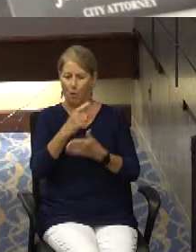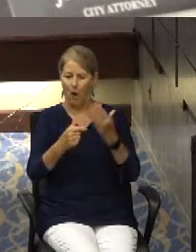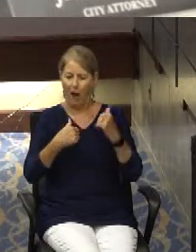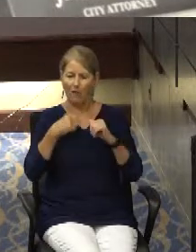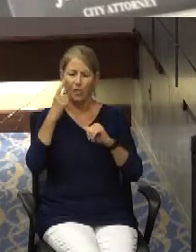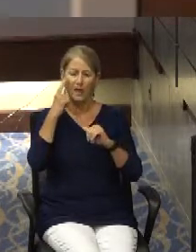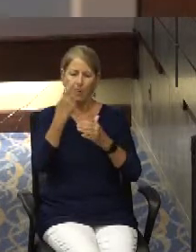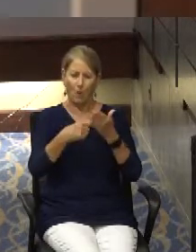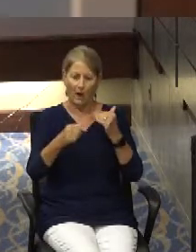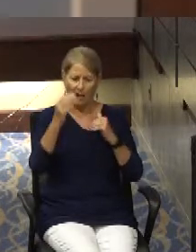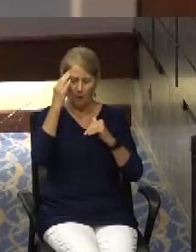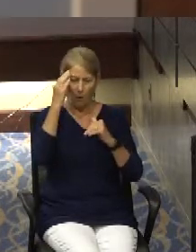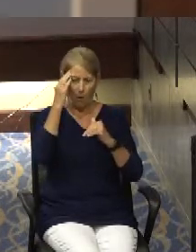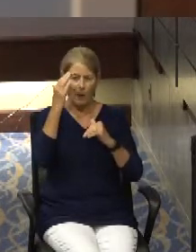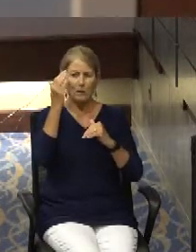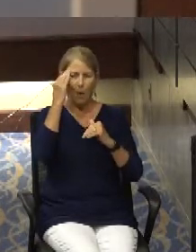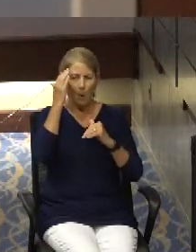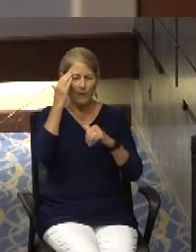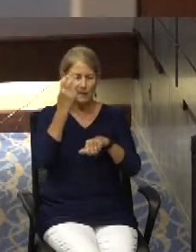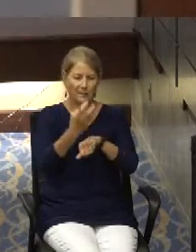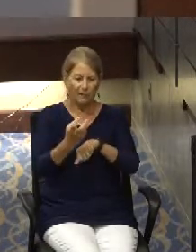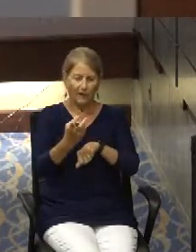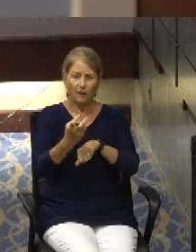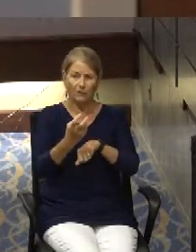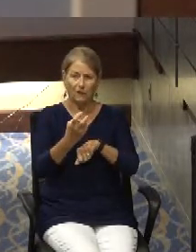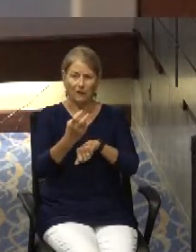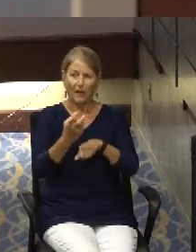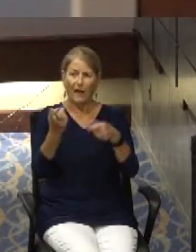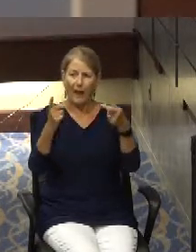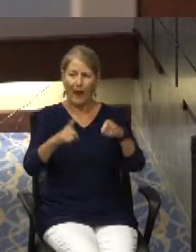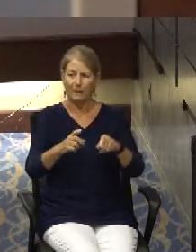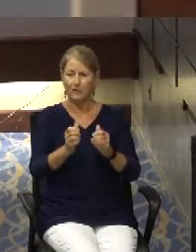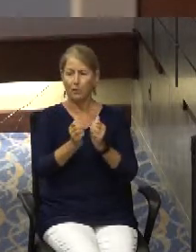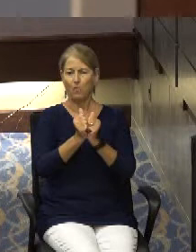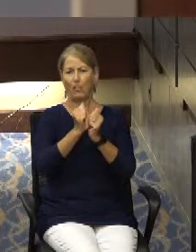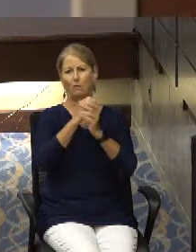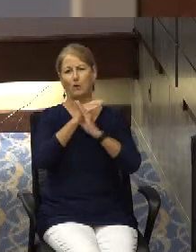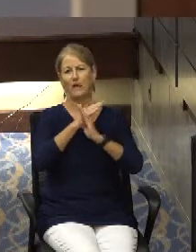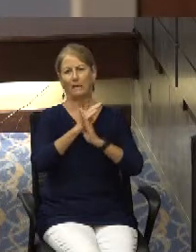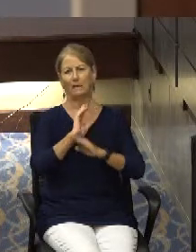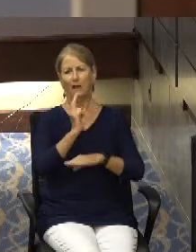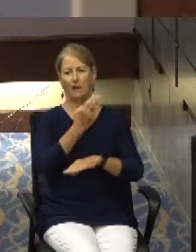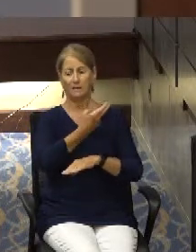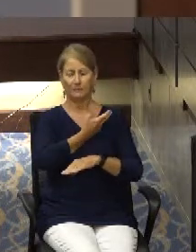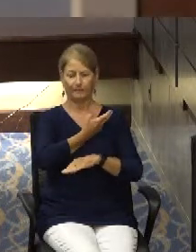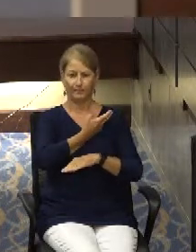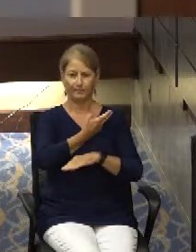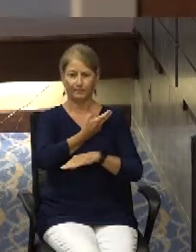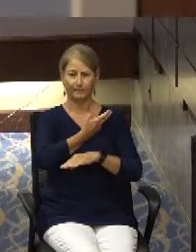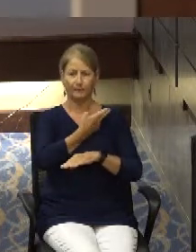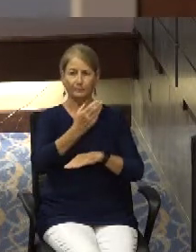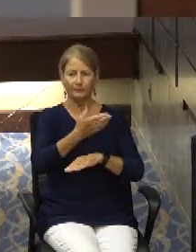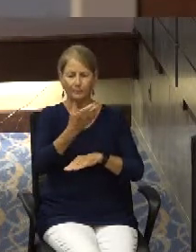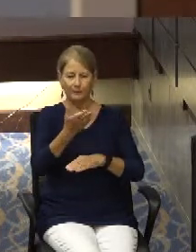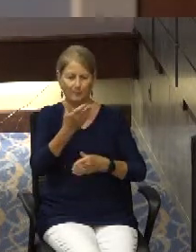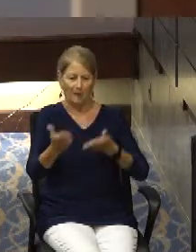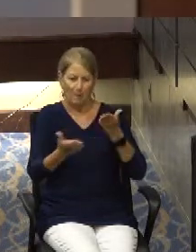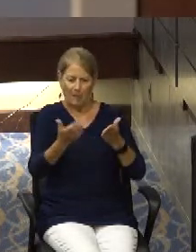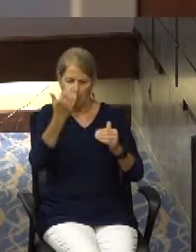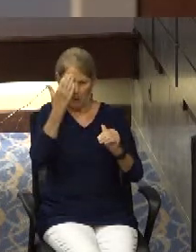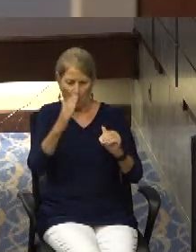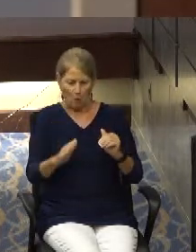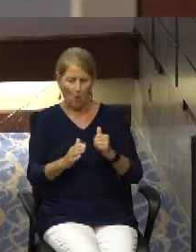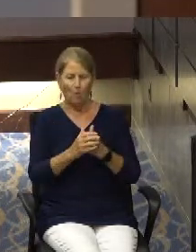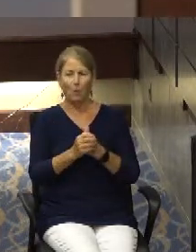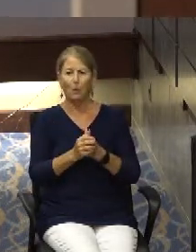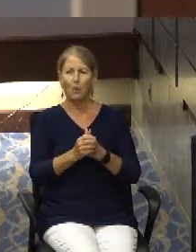and knowing that the difficulties that come with protecting us, and things that we may not even know.